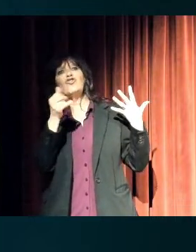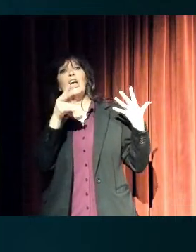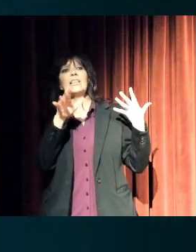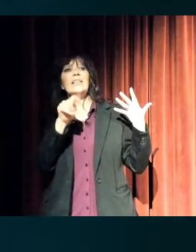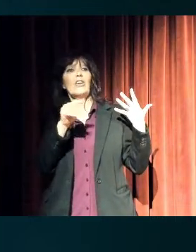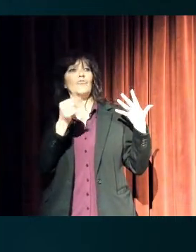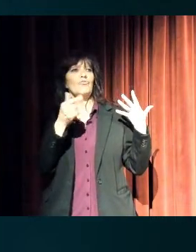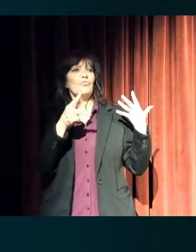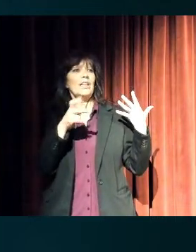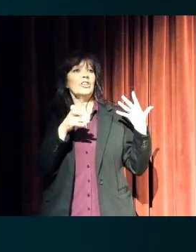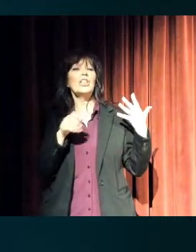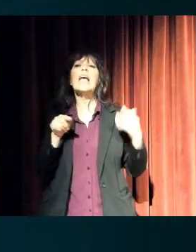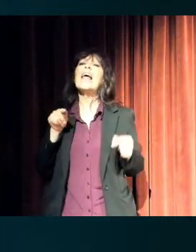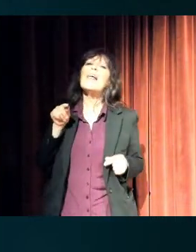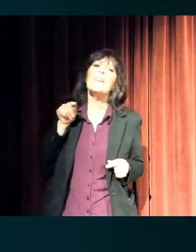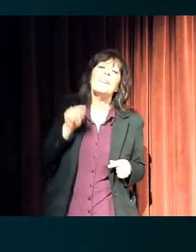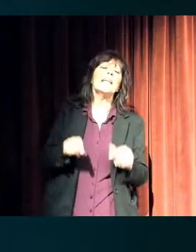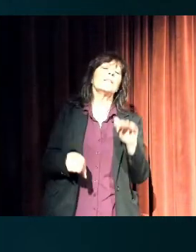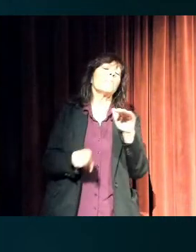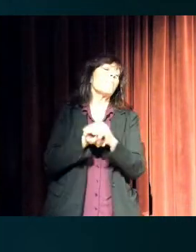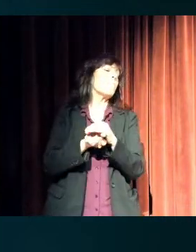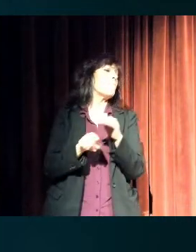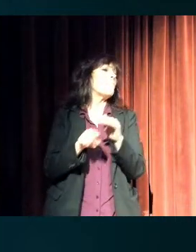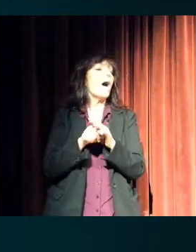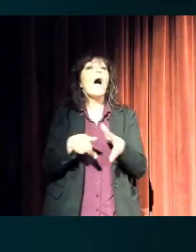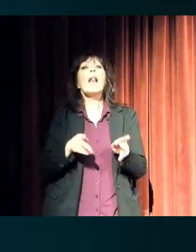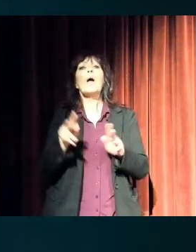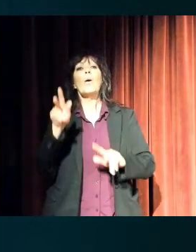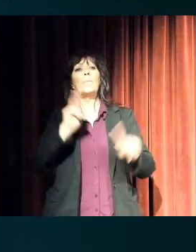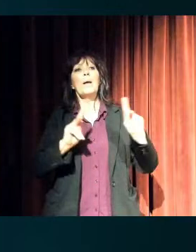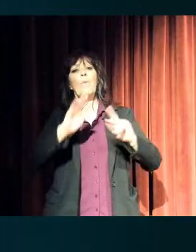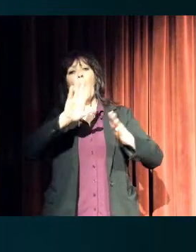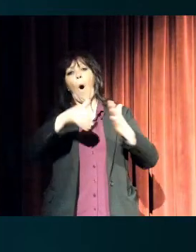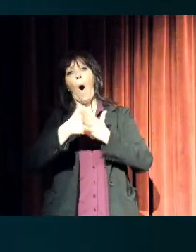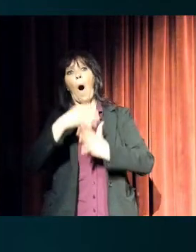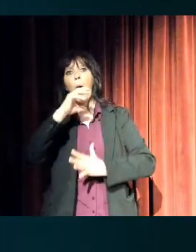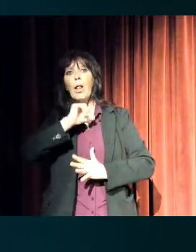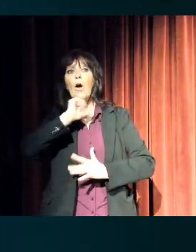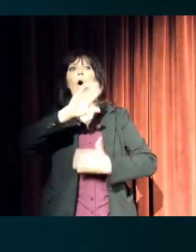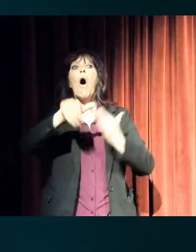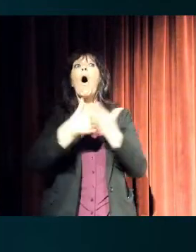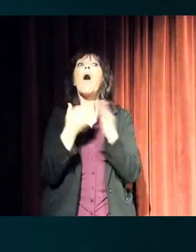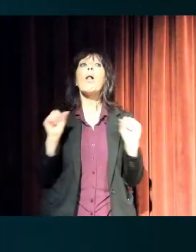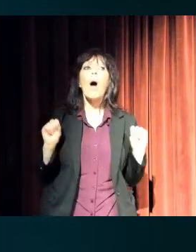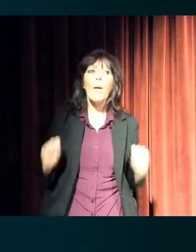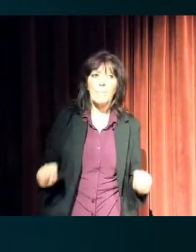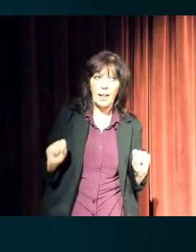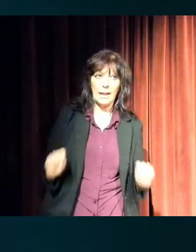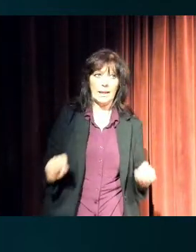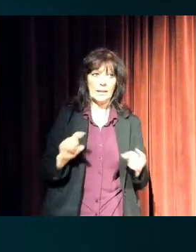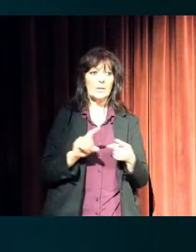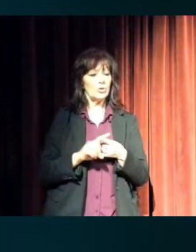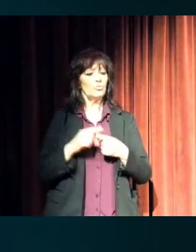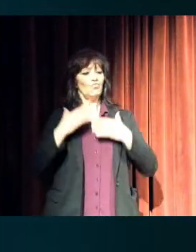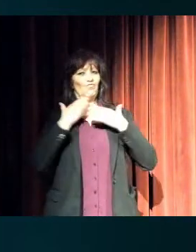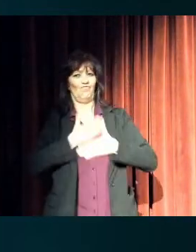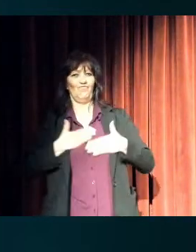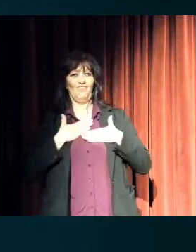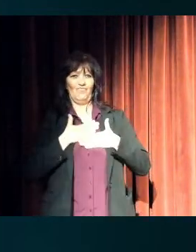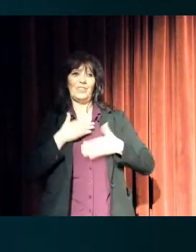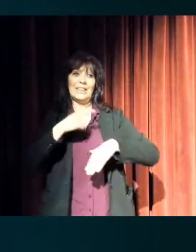Ridge. These popular attractions allow people of all ages and abilities to enjoy quality time in our